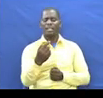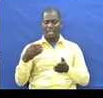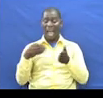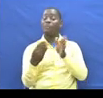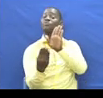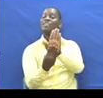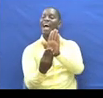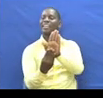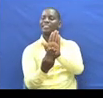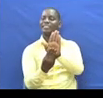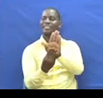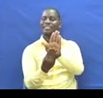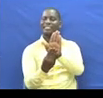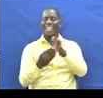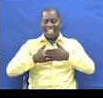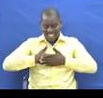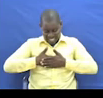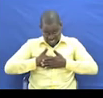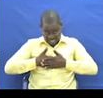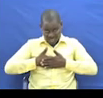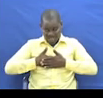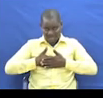Right? Question number 1 up to 9.